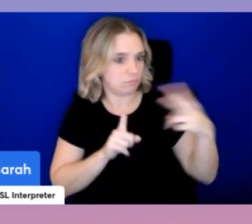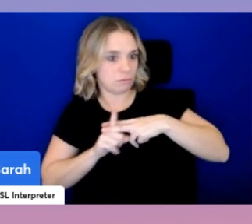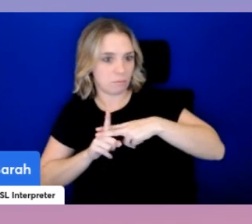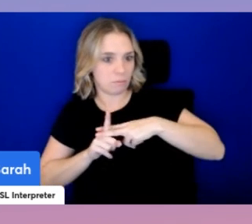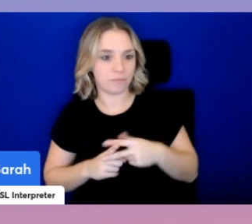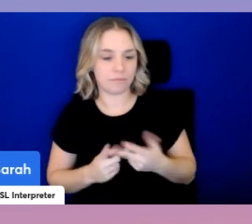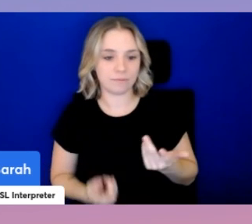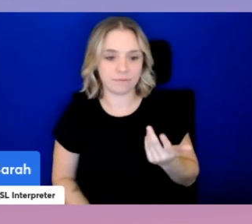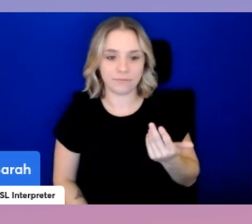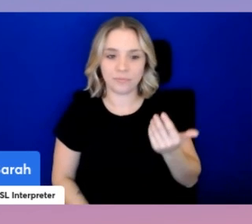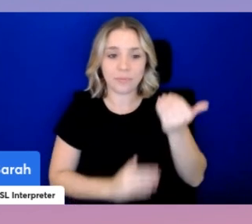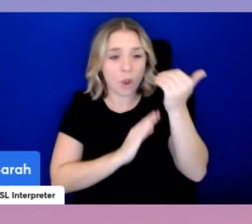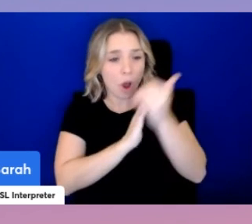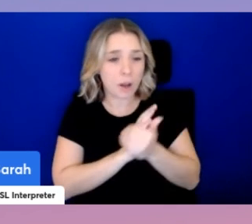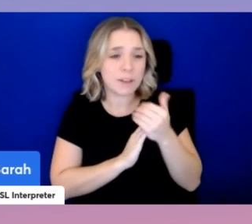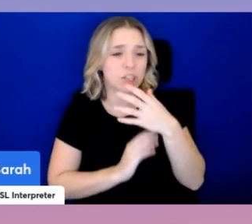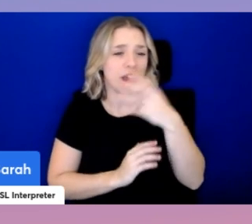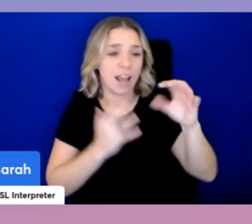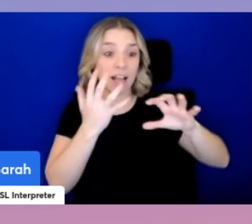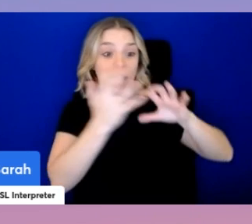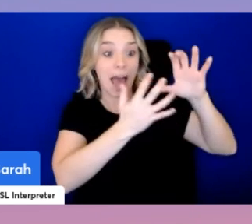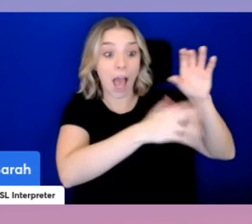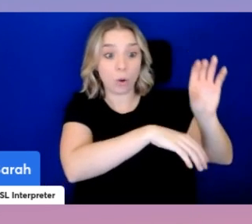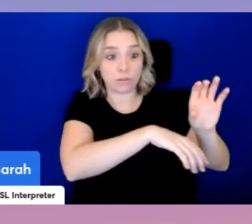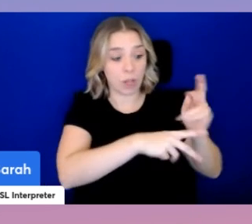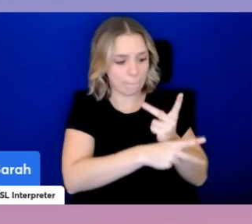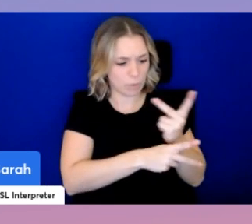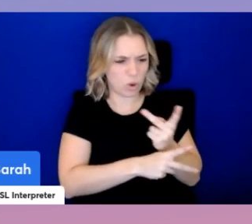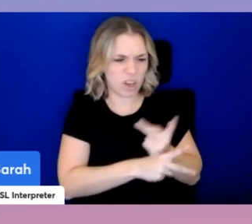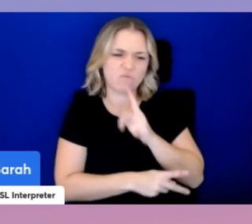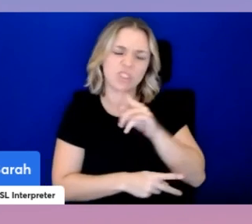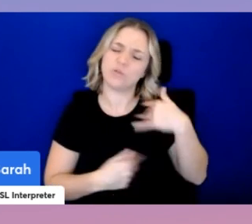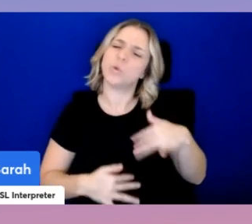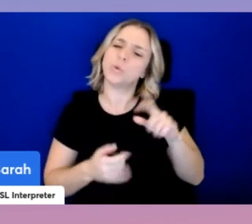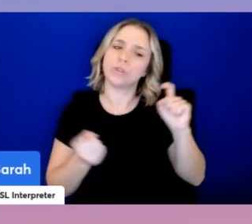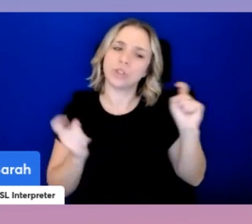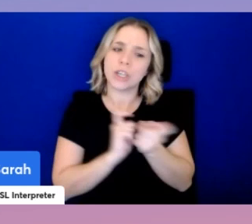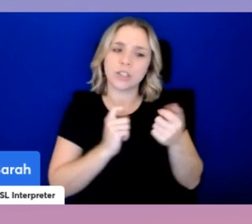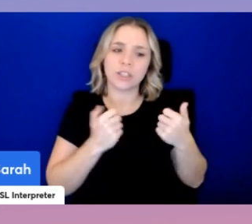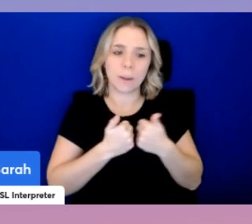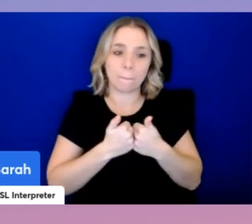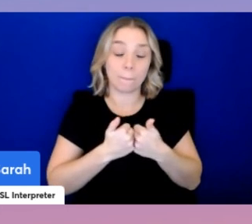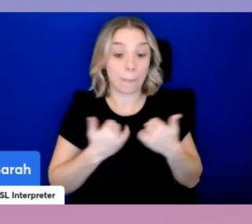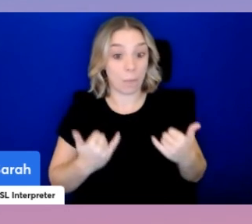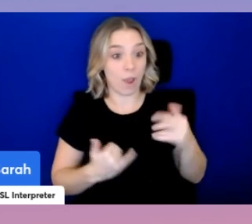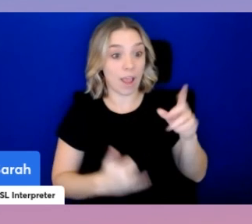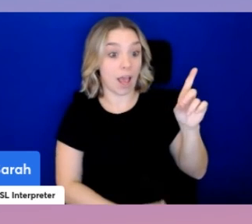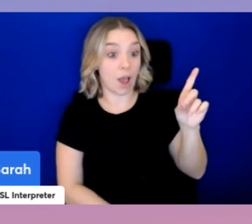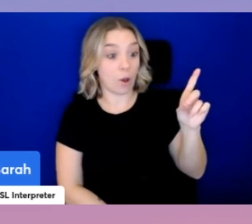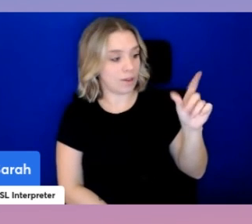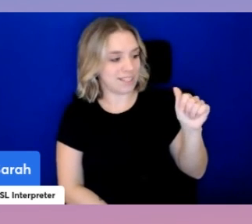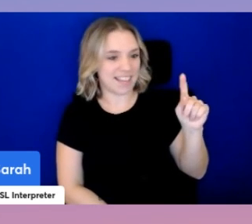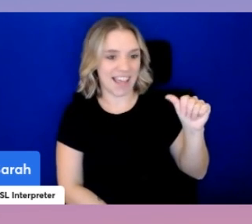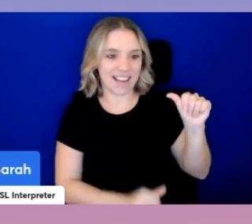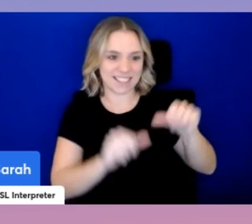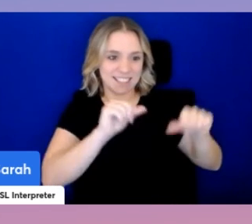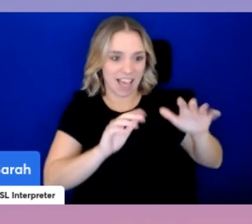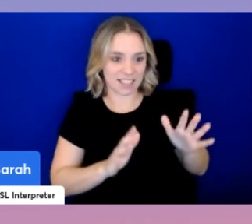Automation and cloud computing are changing the game. Right now, data scientists are increasingly involved